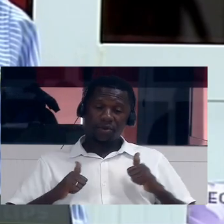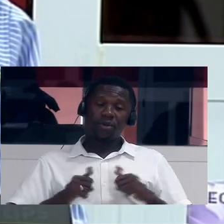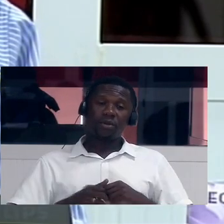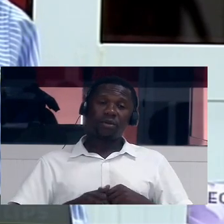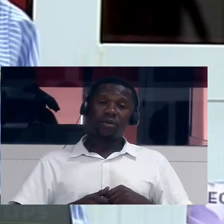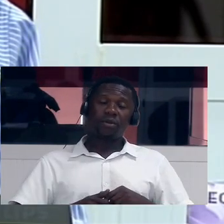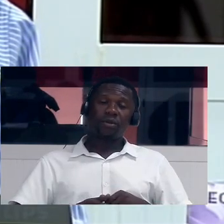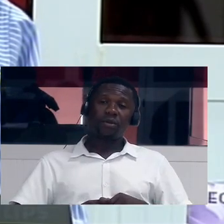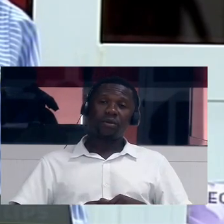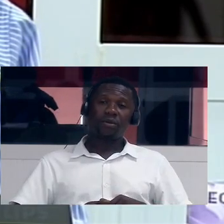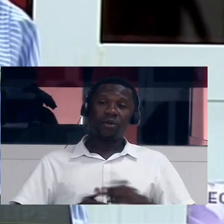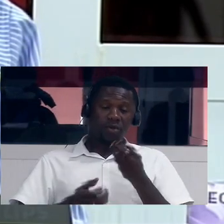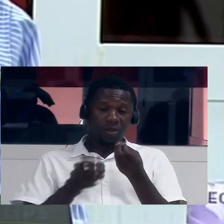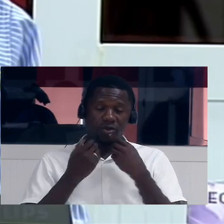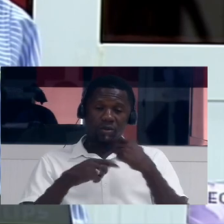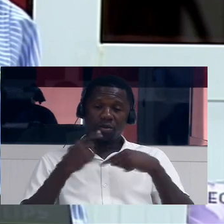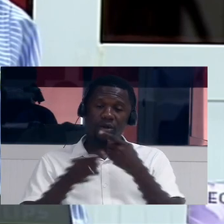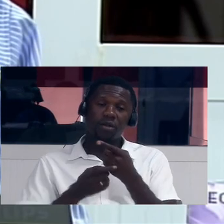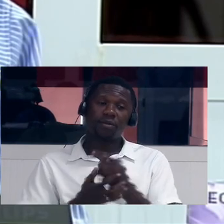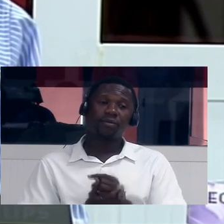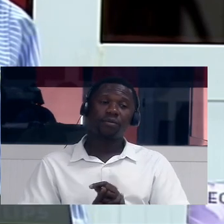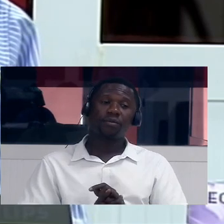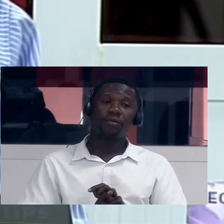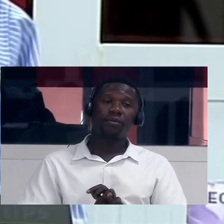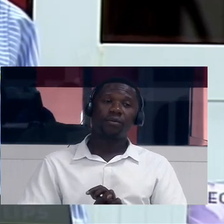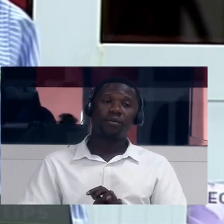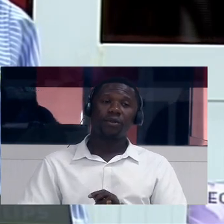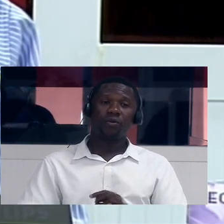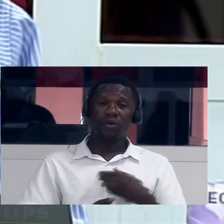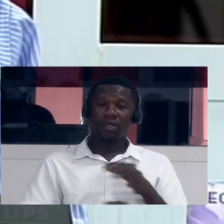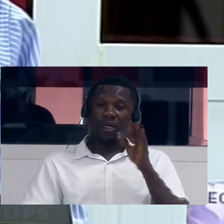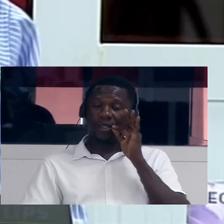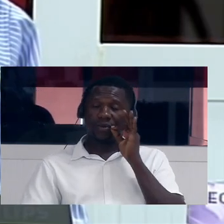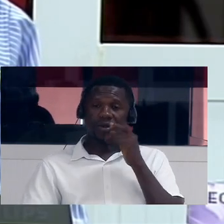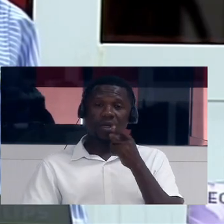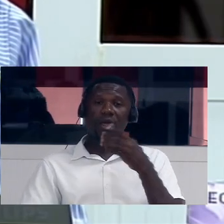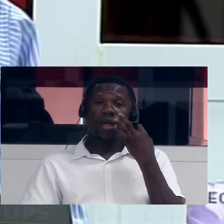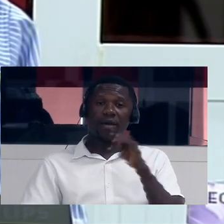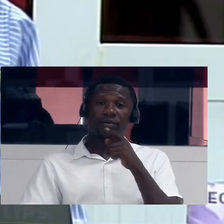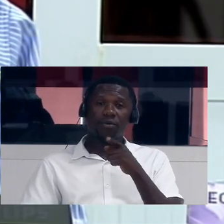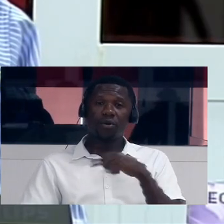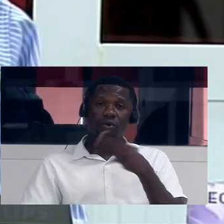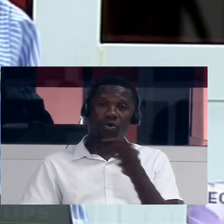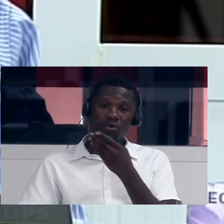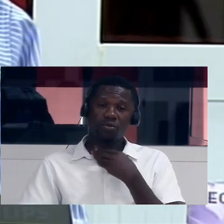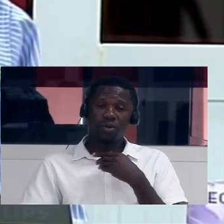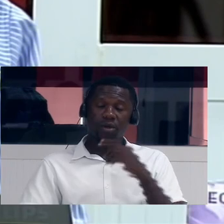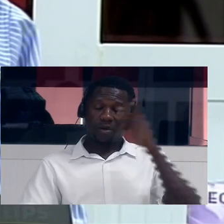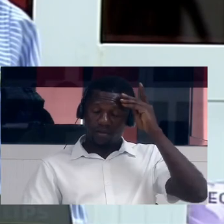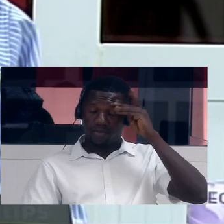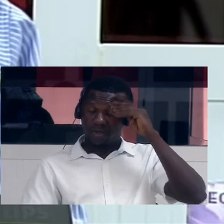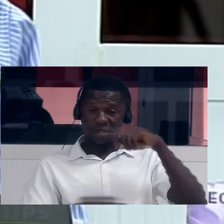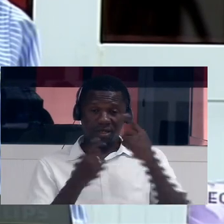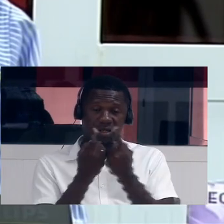response. Could you tell us about that? Well, the response was that if it was going to be a political thing,